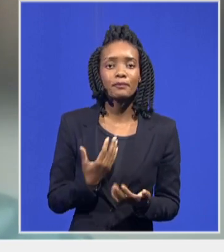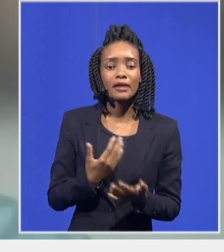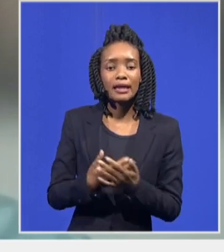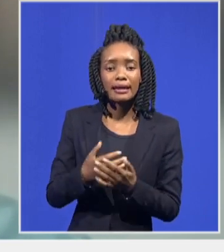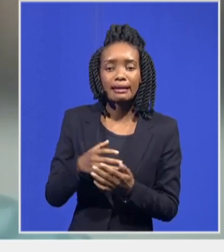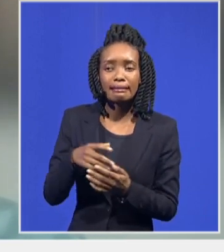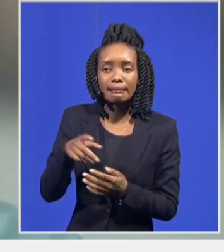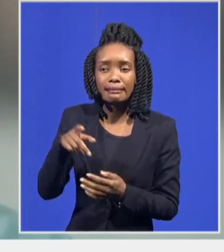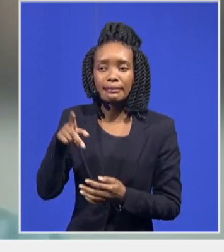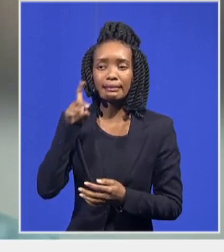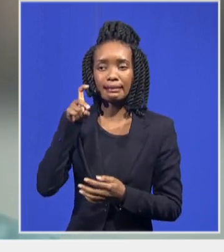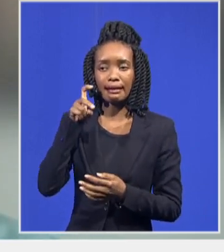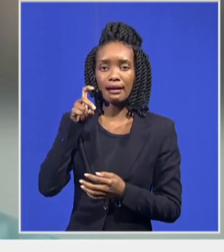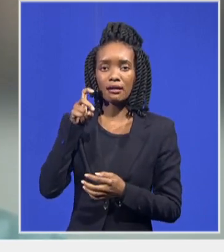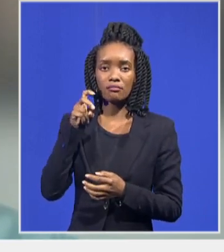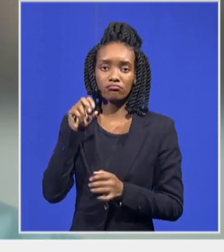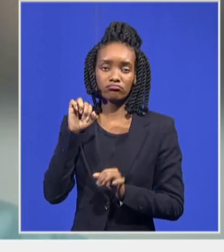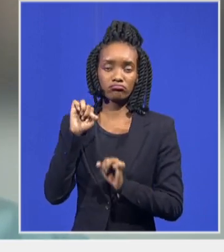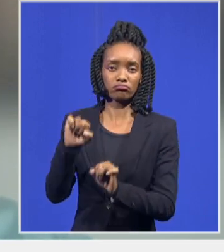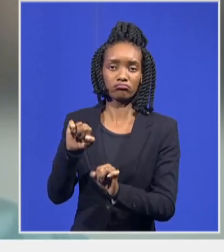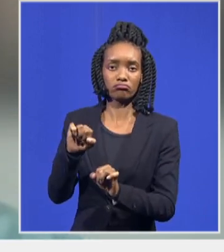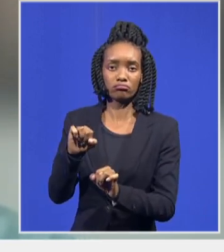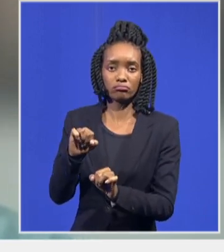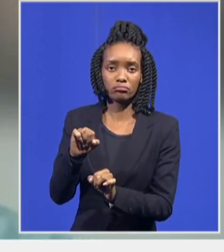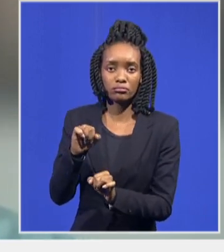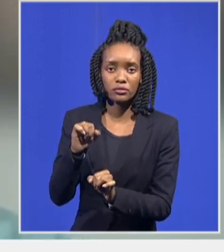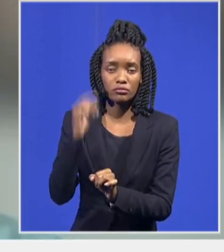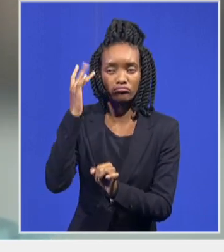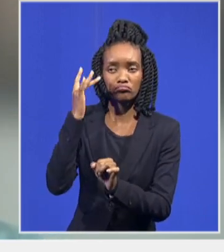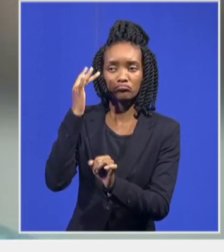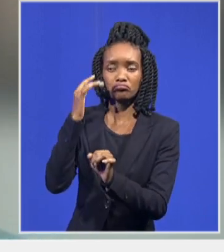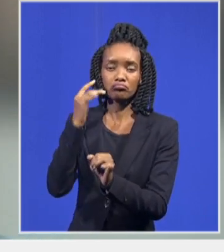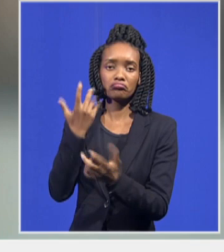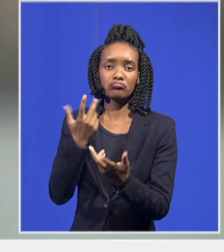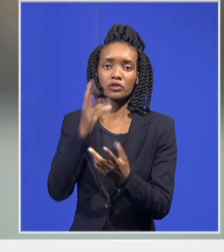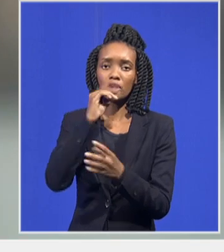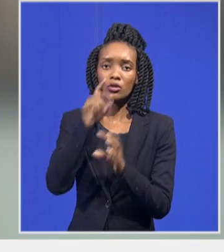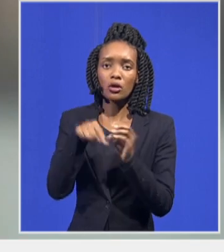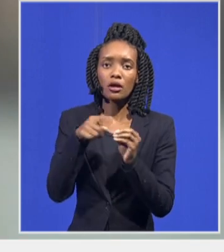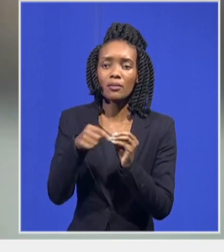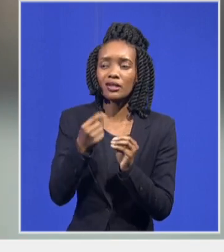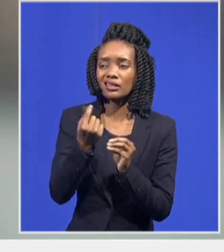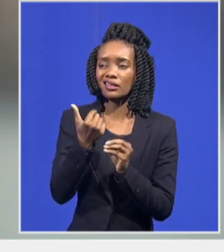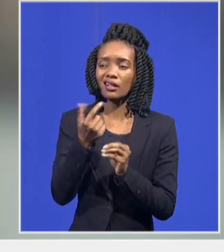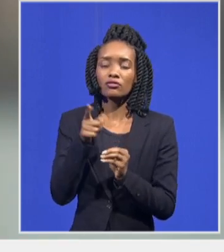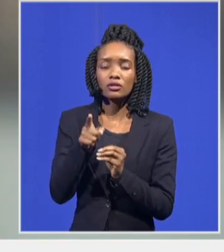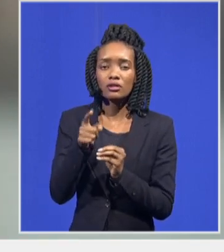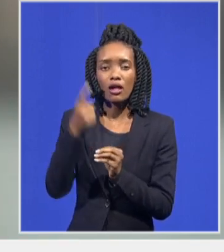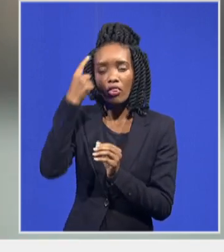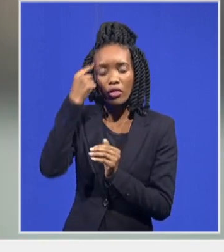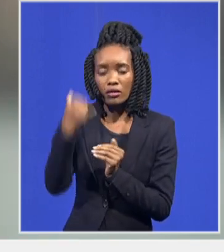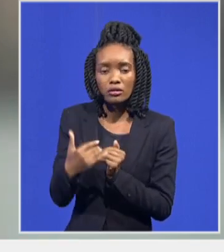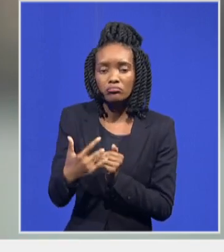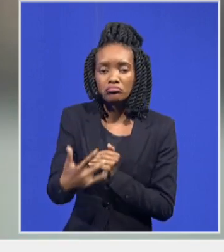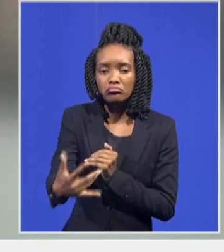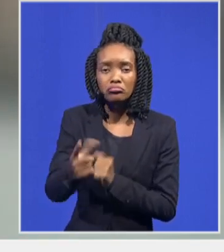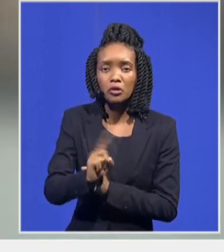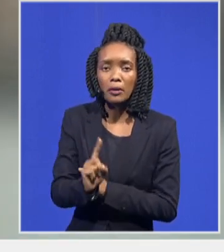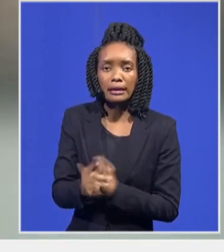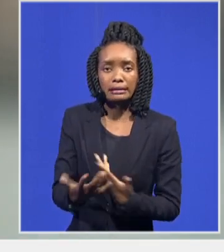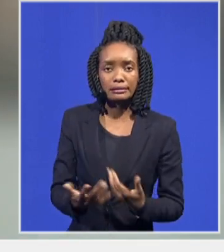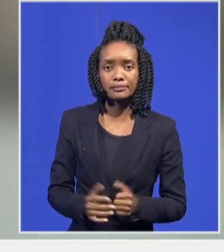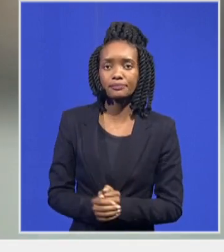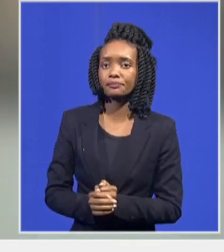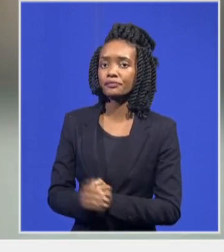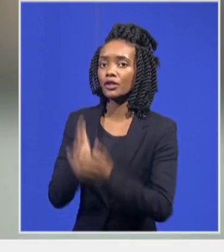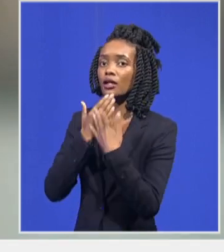his dulcet tones and he could reflect a little bit about how they're thinking about the way forward. Thank you, Crispin.